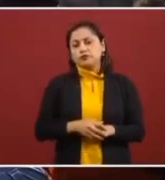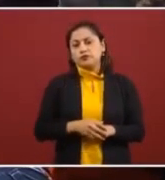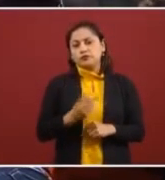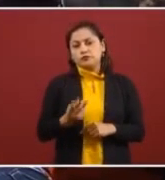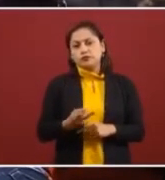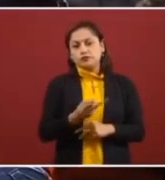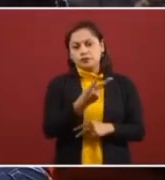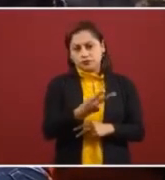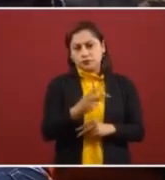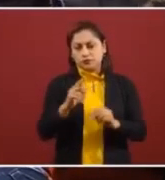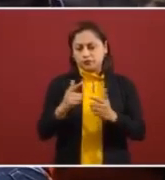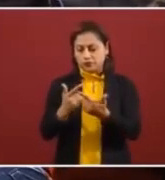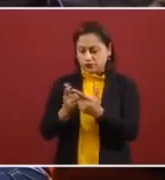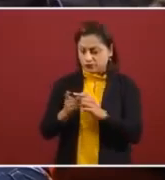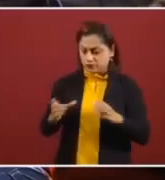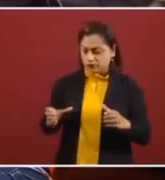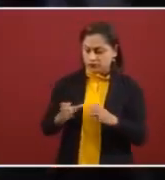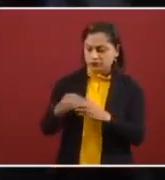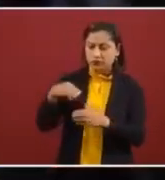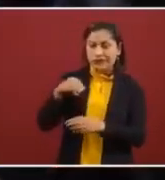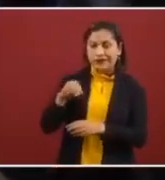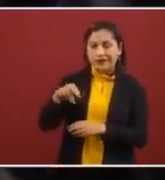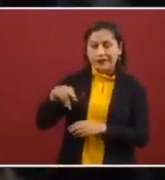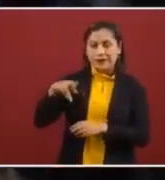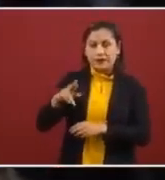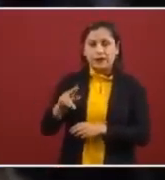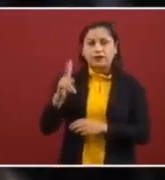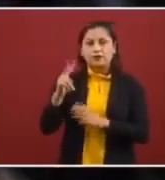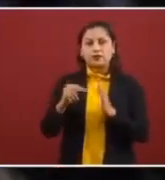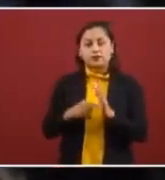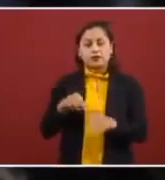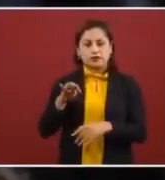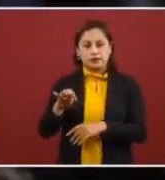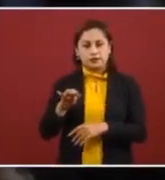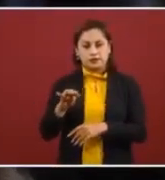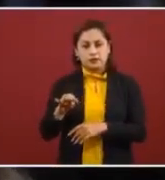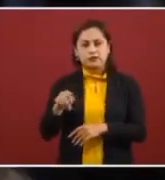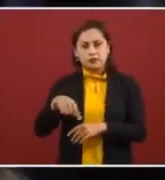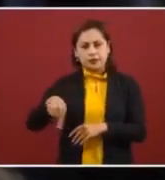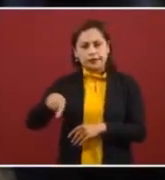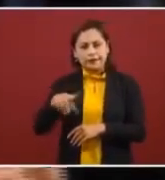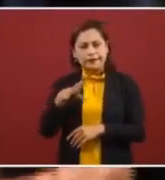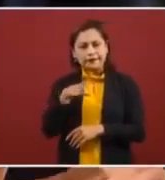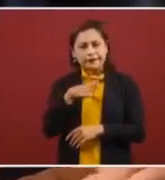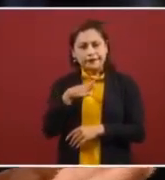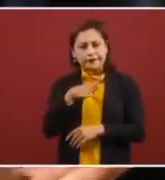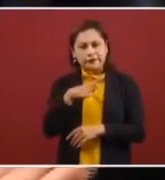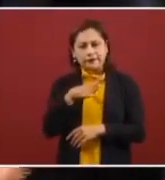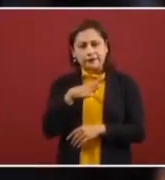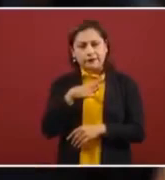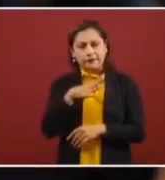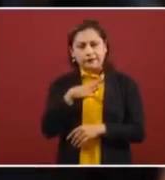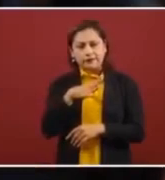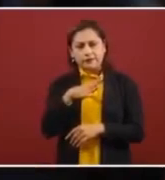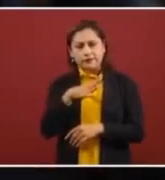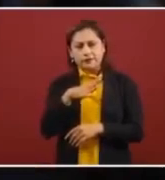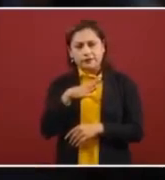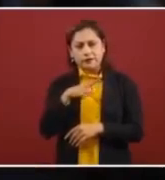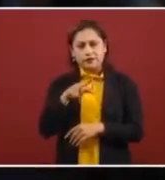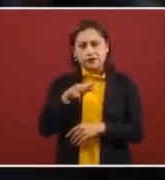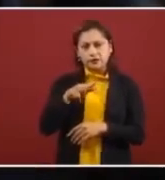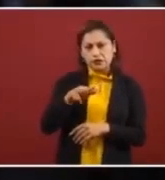llama ENAR 2019. So there's a movement. Más o menos entre 18 y 20 mil